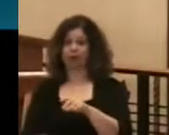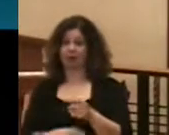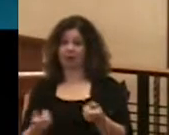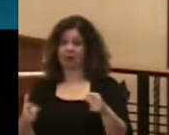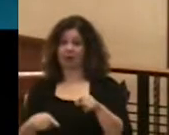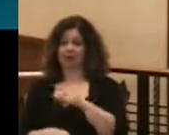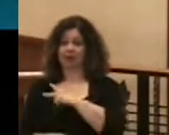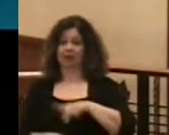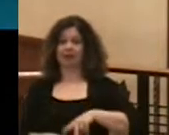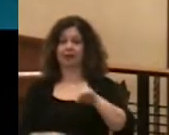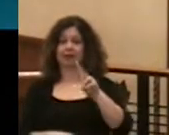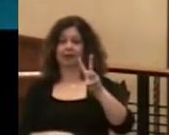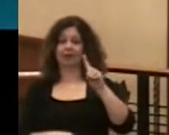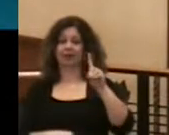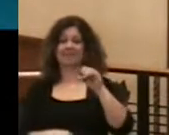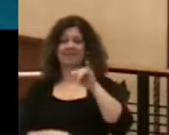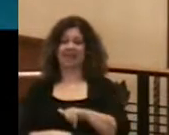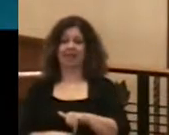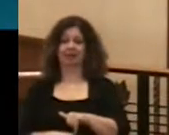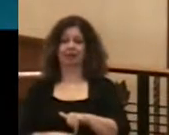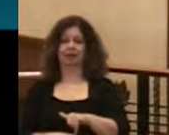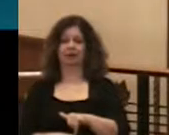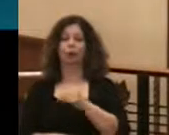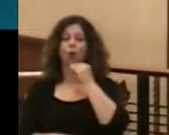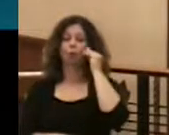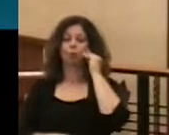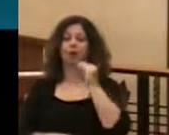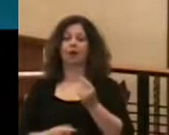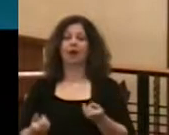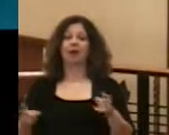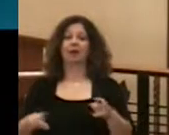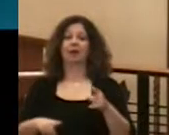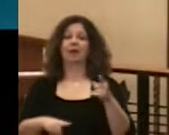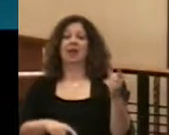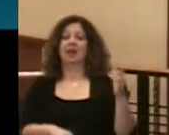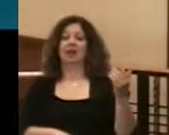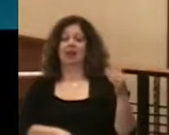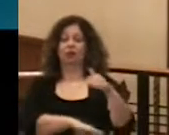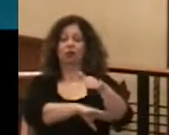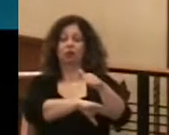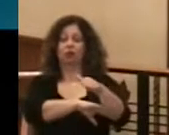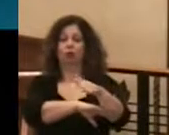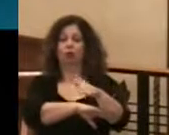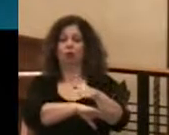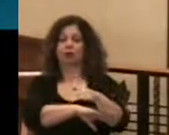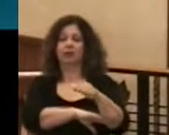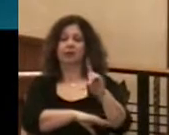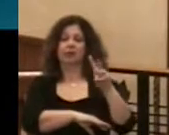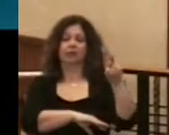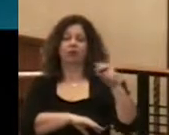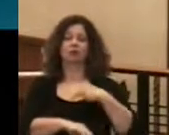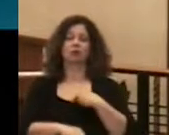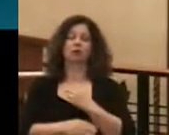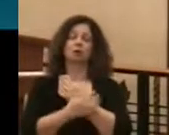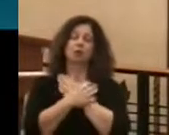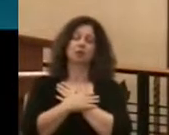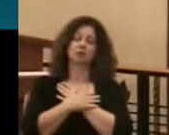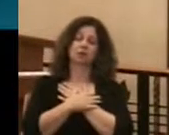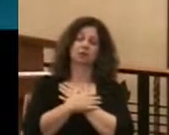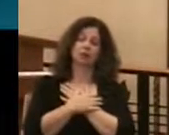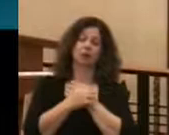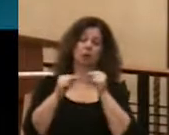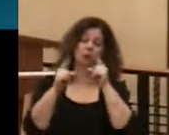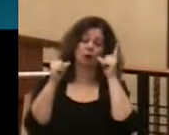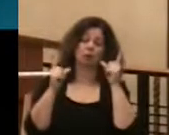at Jerusalem. It happened late one afternoon when David rose from his couch and was walking about on the roof